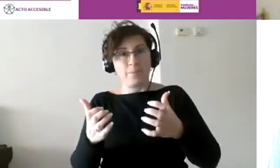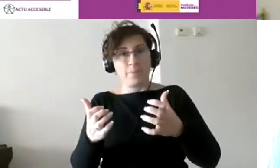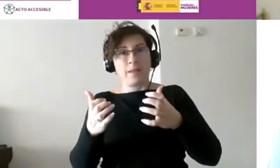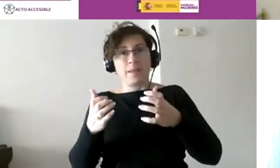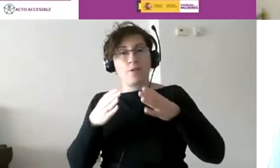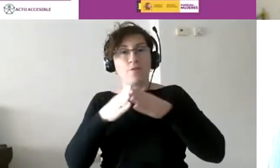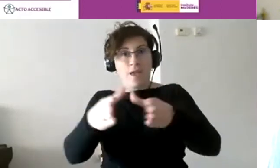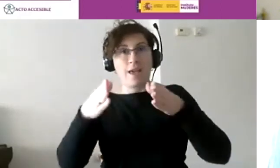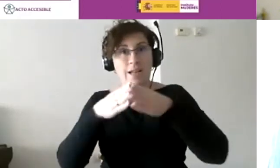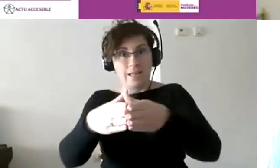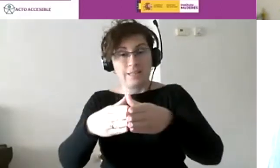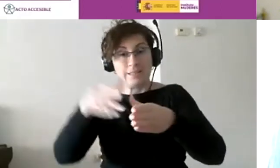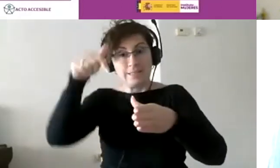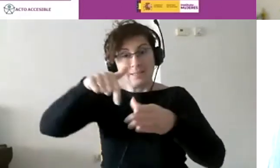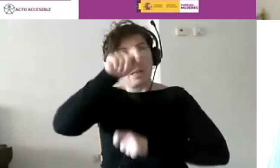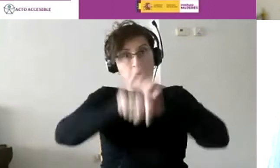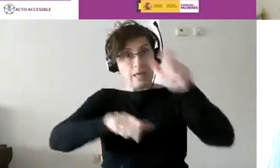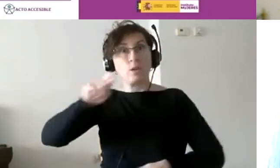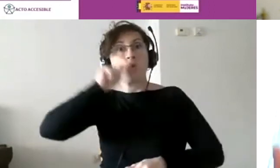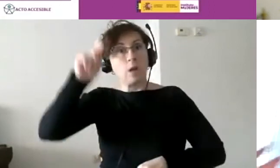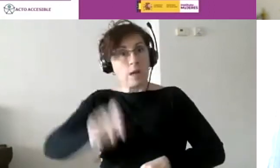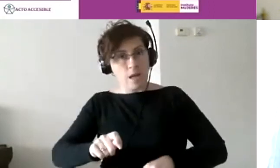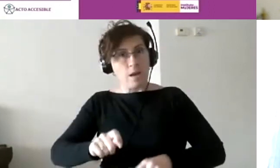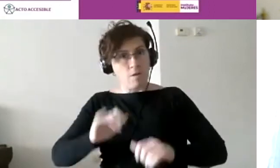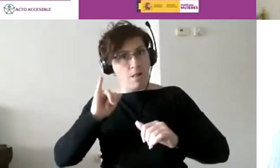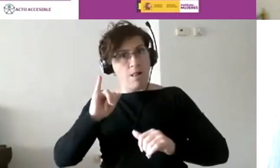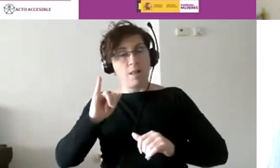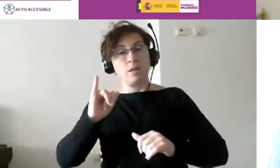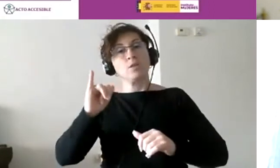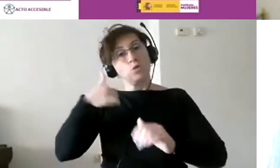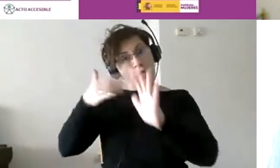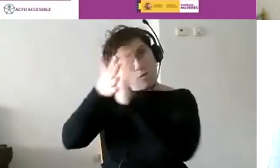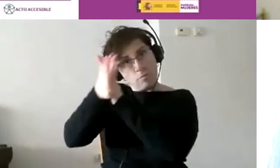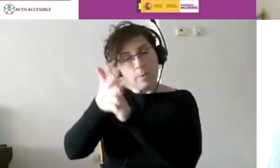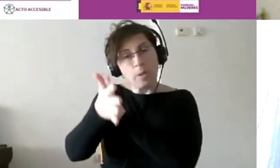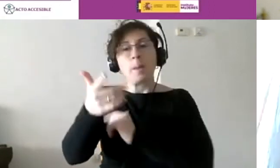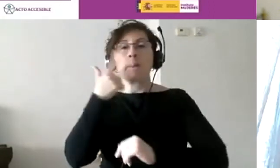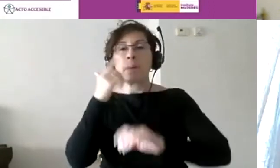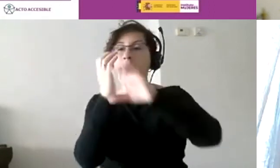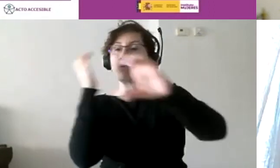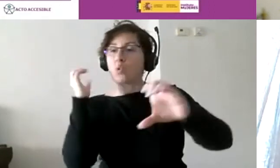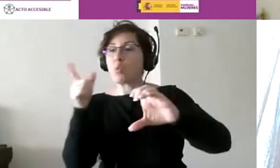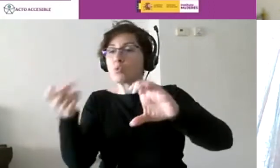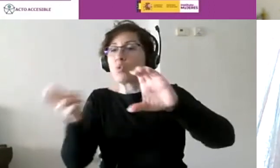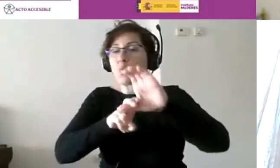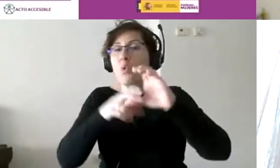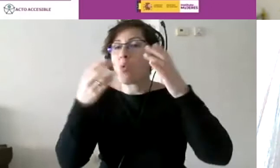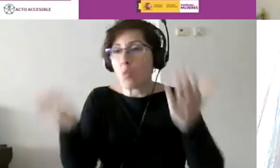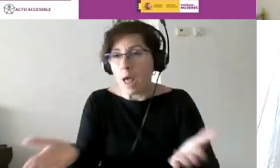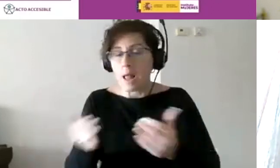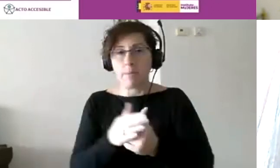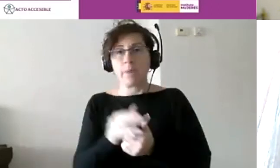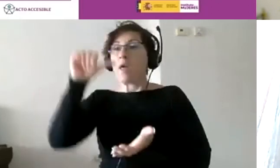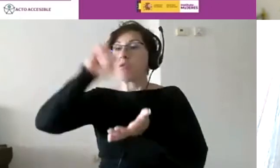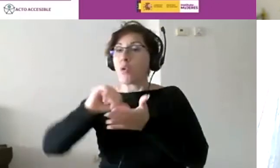or which city they could go, or something, some information for Ukrainians who can't speak